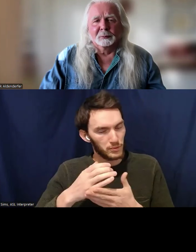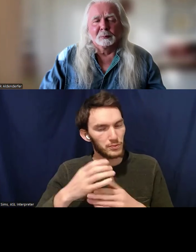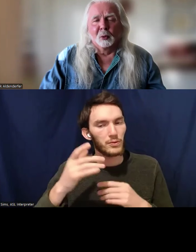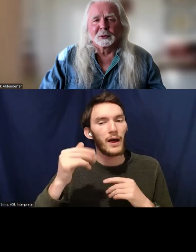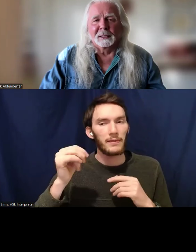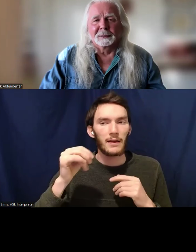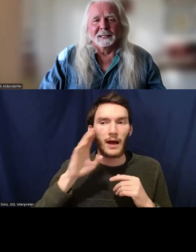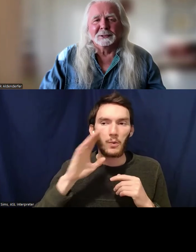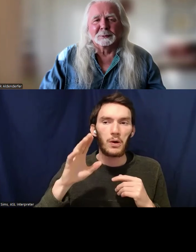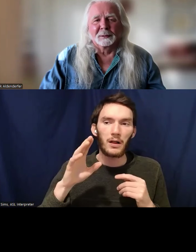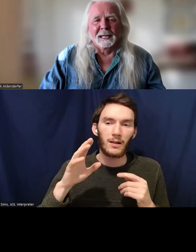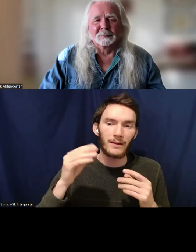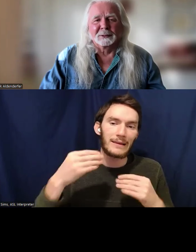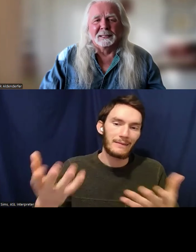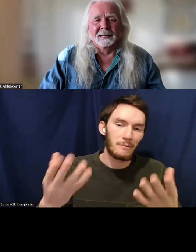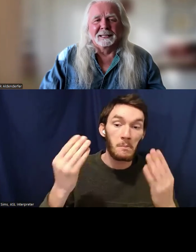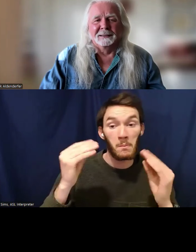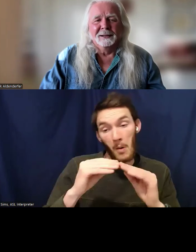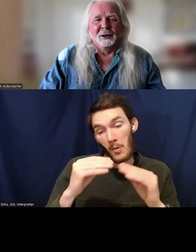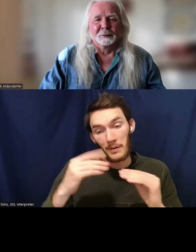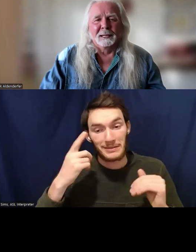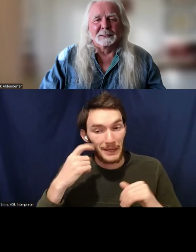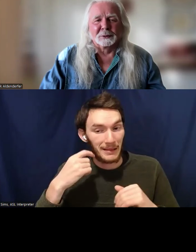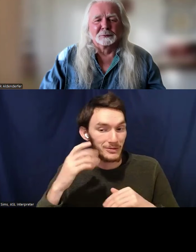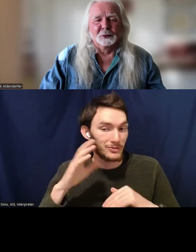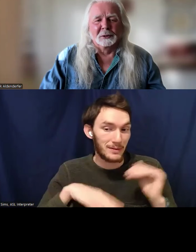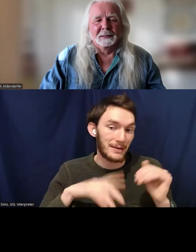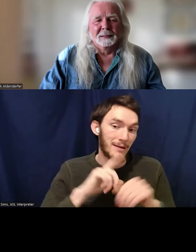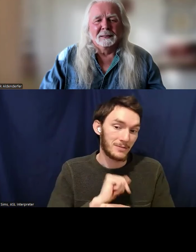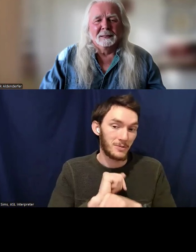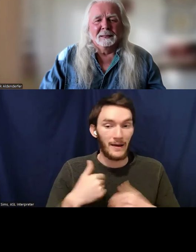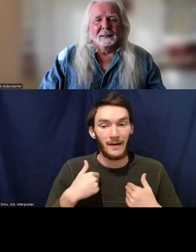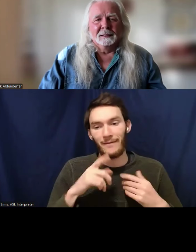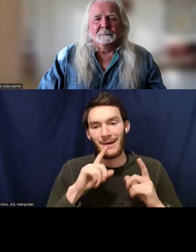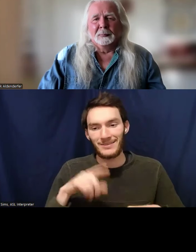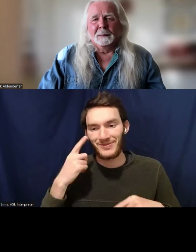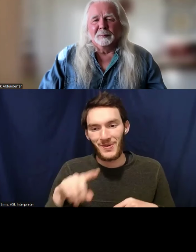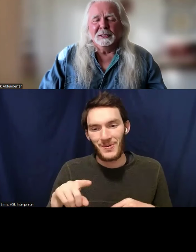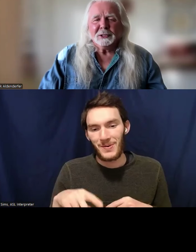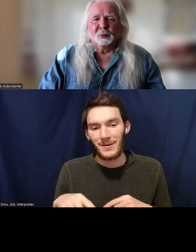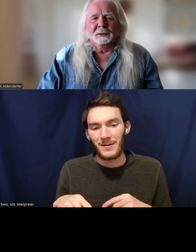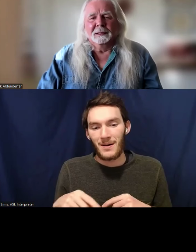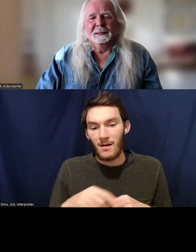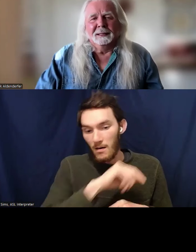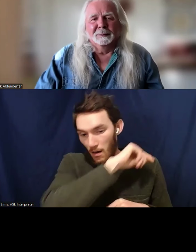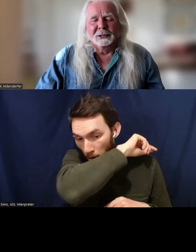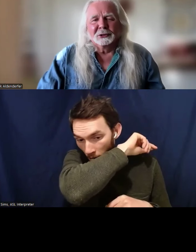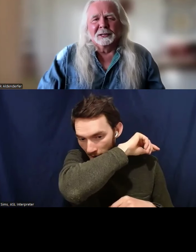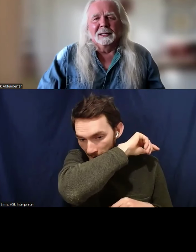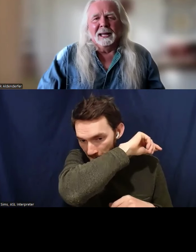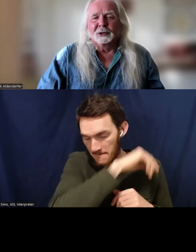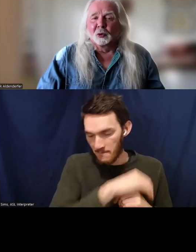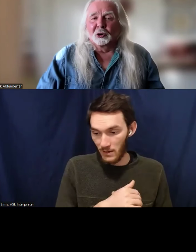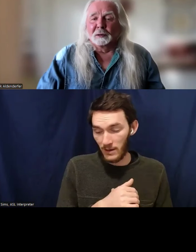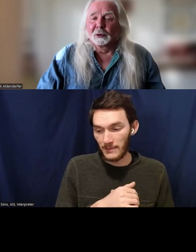with more speculations perhaps than I can offer answers for. This is one image that